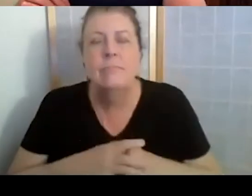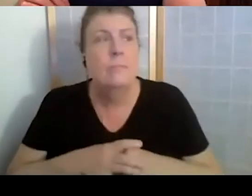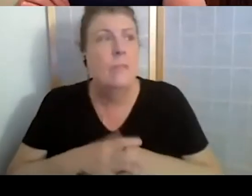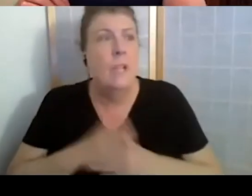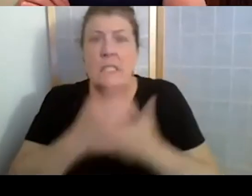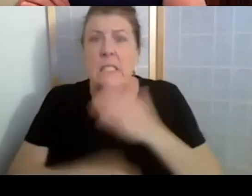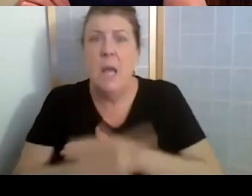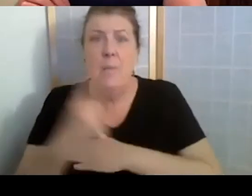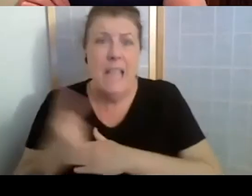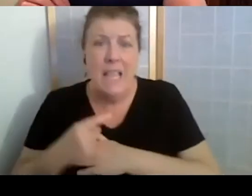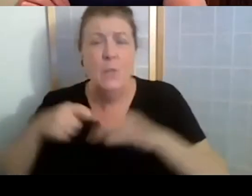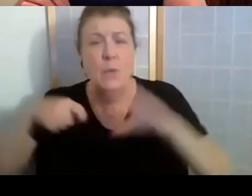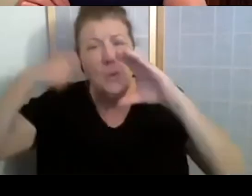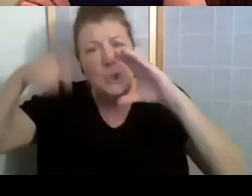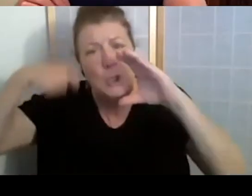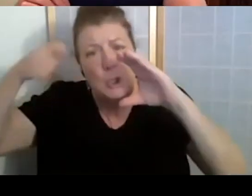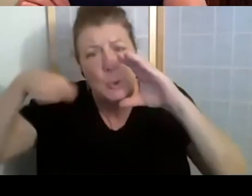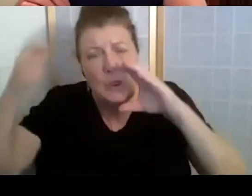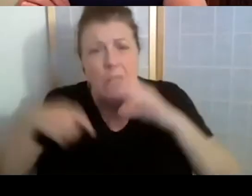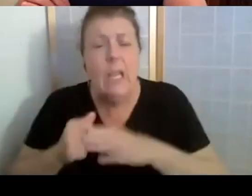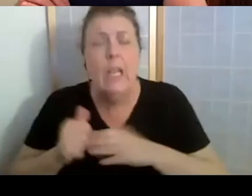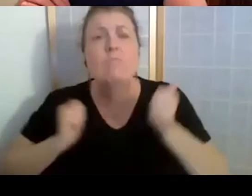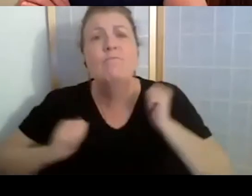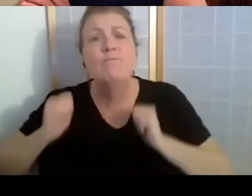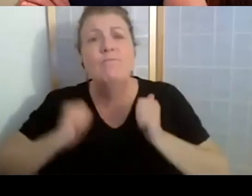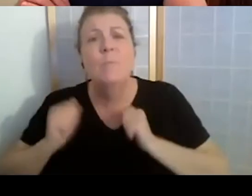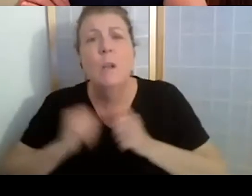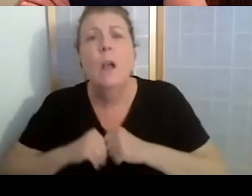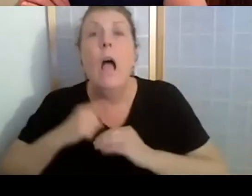scenes of sexual assault. Obviously, those are different days.